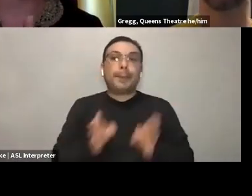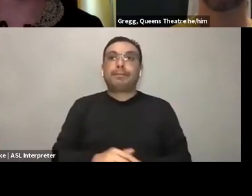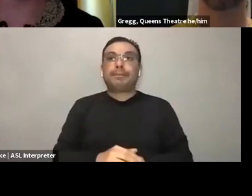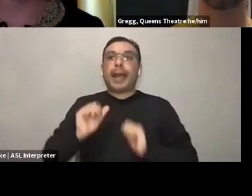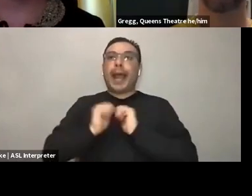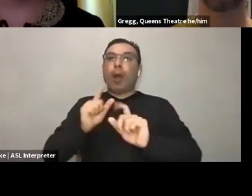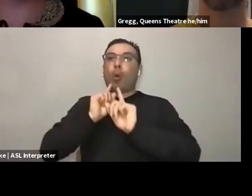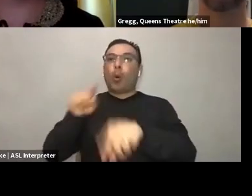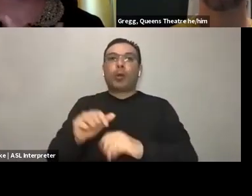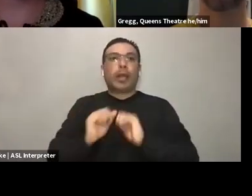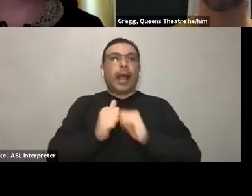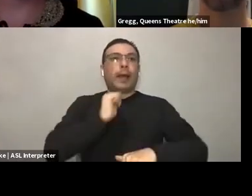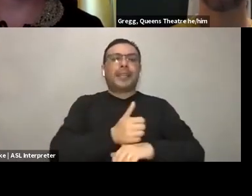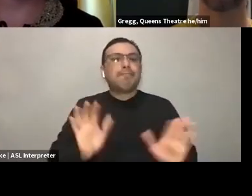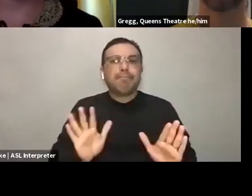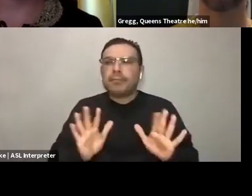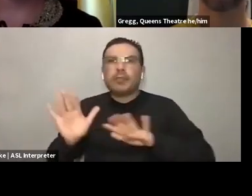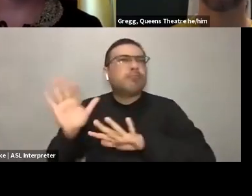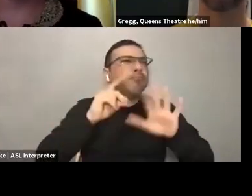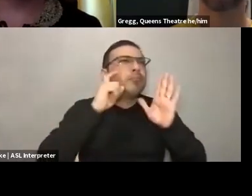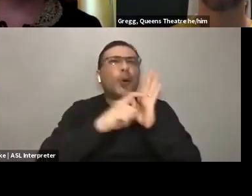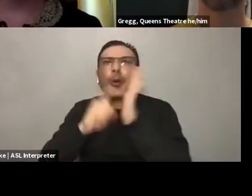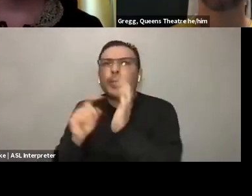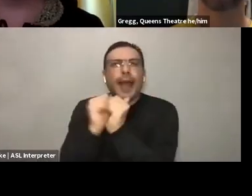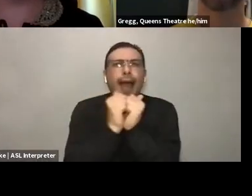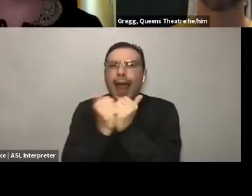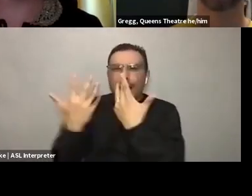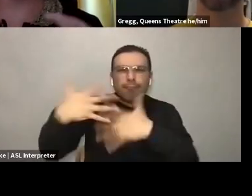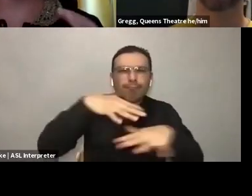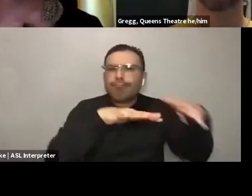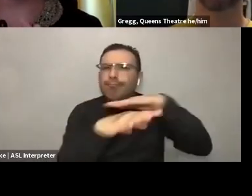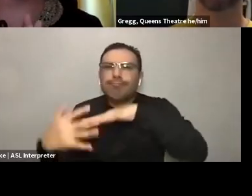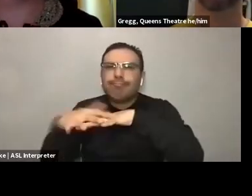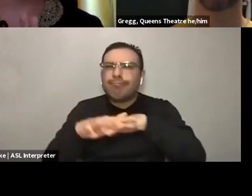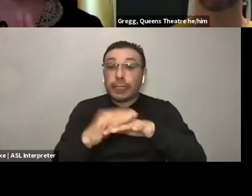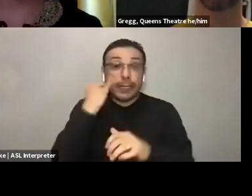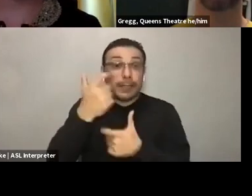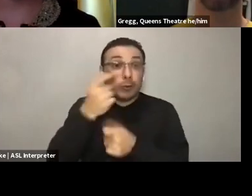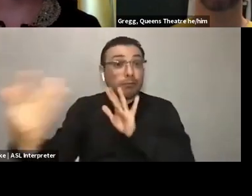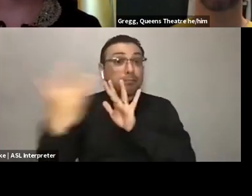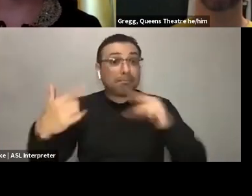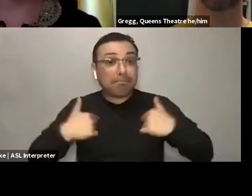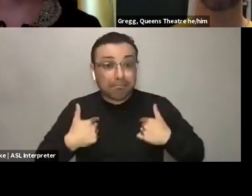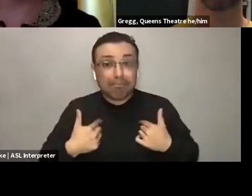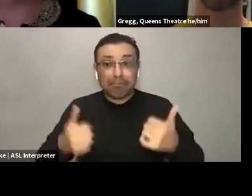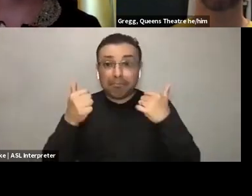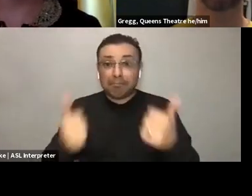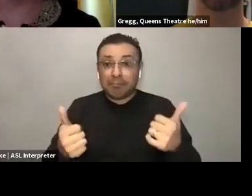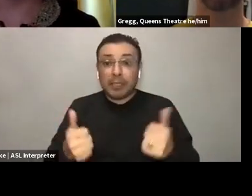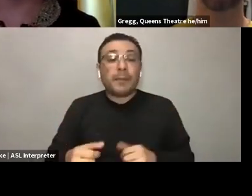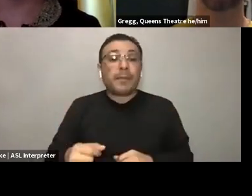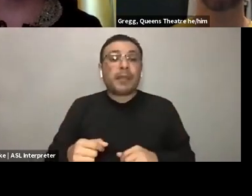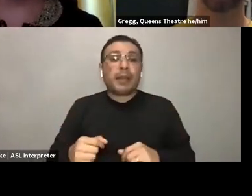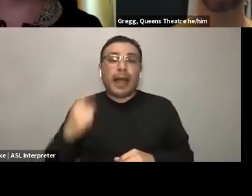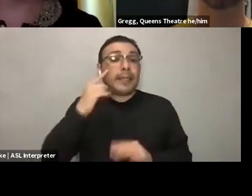captioning and audio description. Uh, so please reach out to me if that is something that interests you. Um, and yeah, I think it's really important, uh, right now to